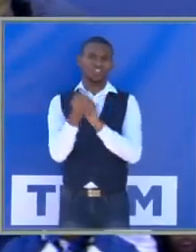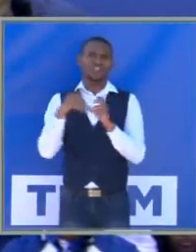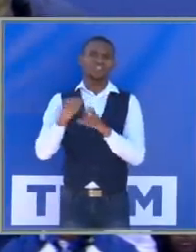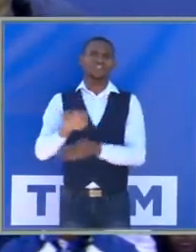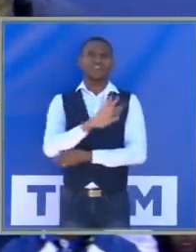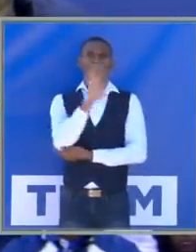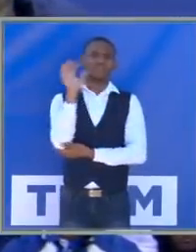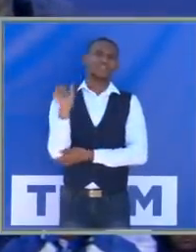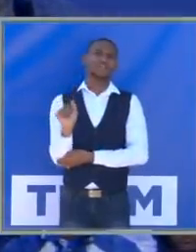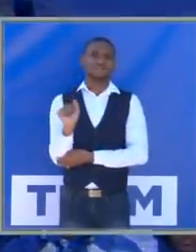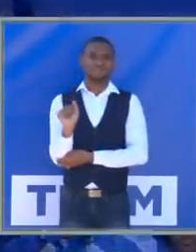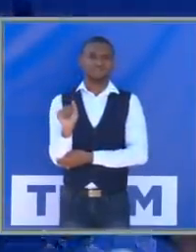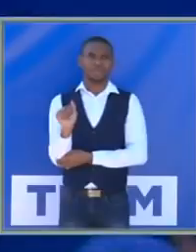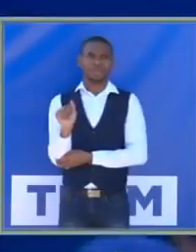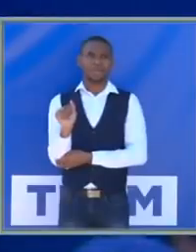Africa any longer.